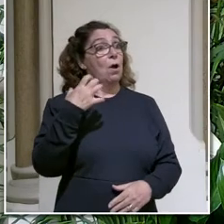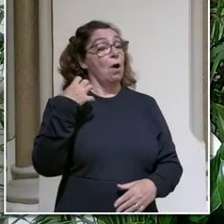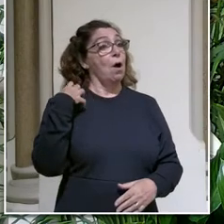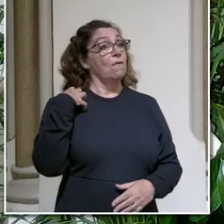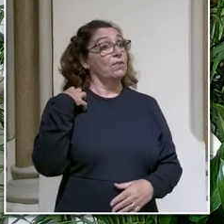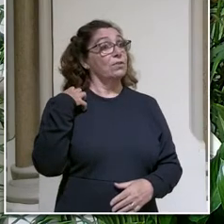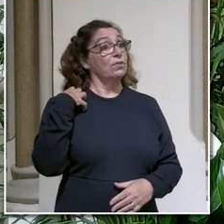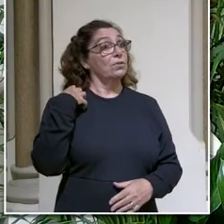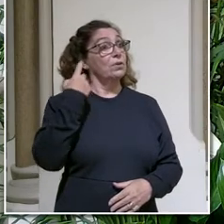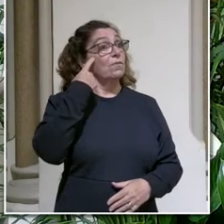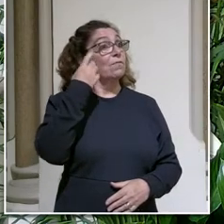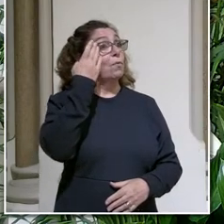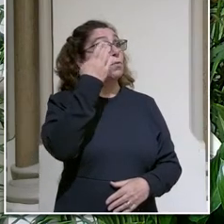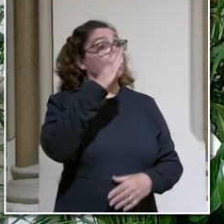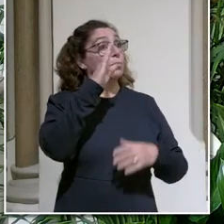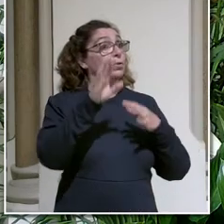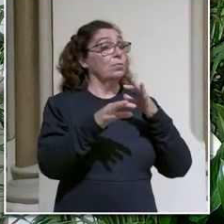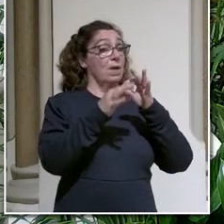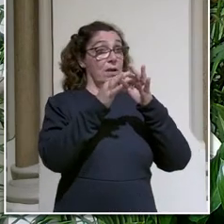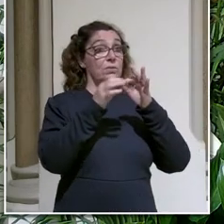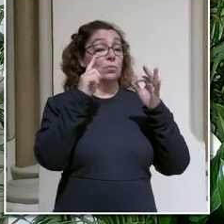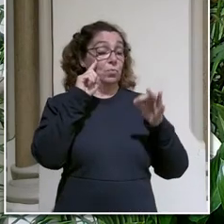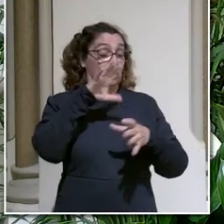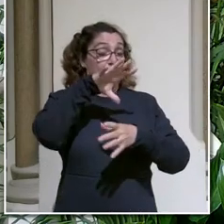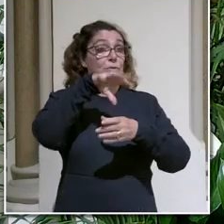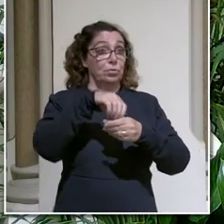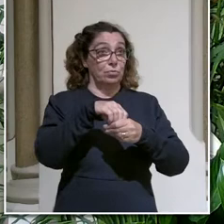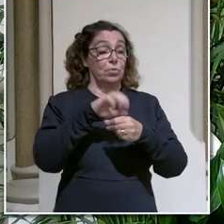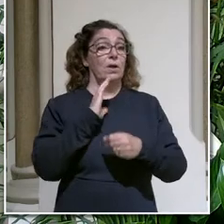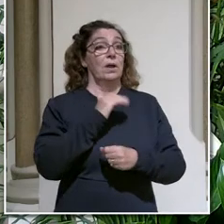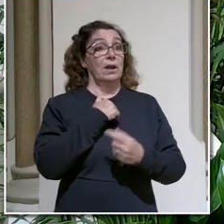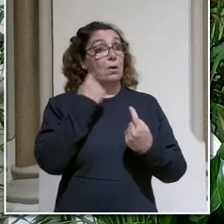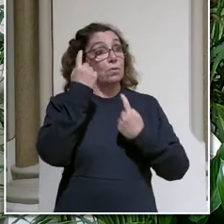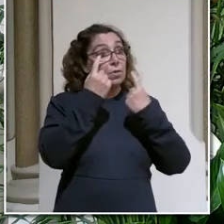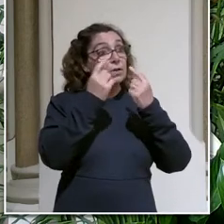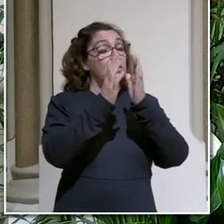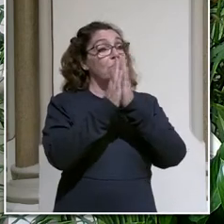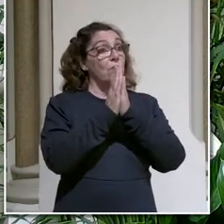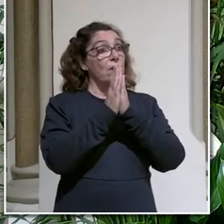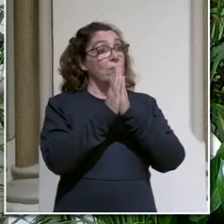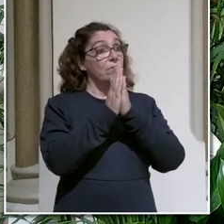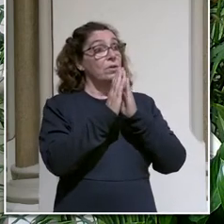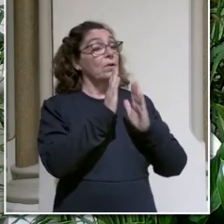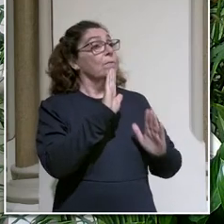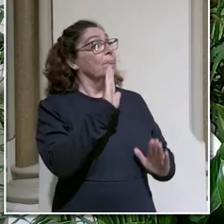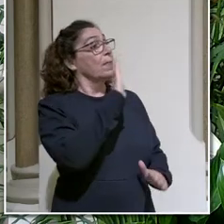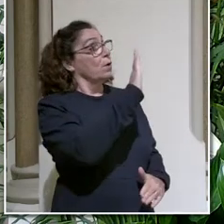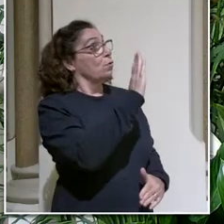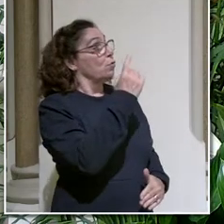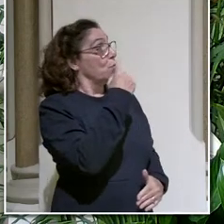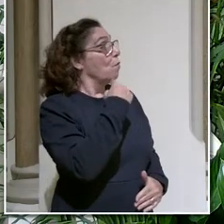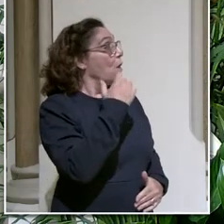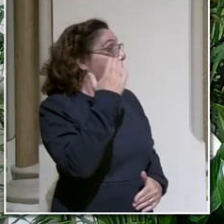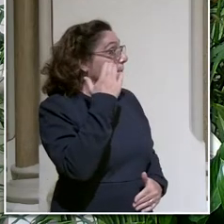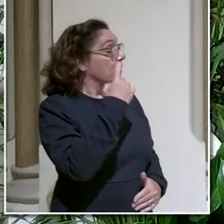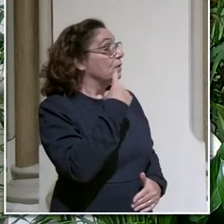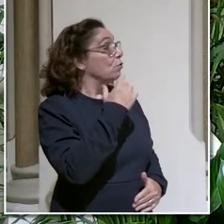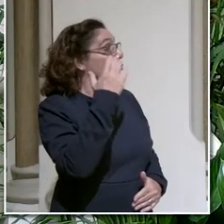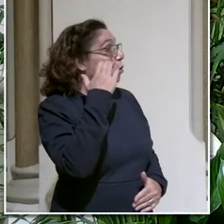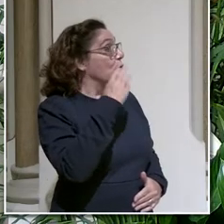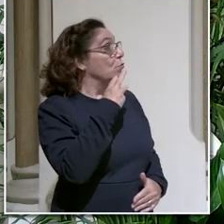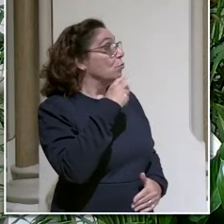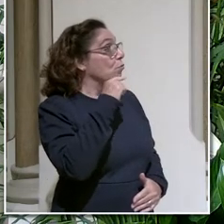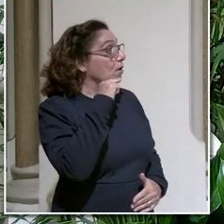Know that you are in our hearts and prayers. Your Eminence, Cardinal Gregory, thank you for serving as our Principal Celebrant for this Blue